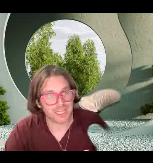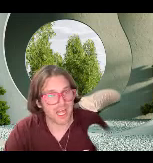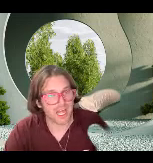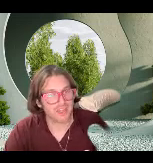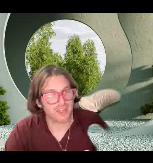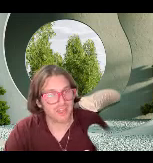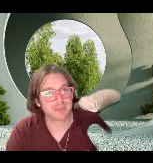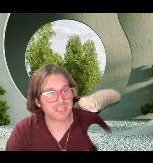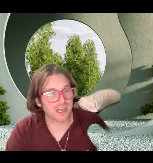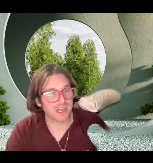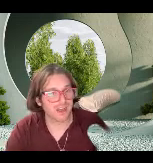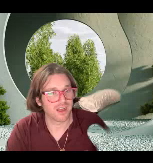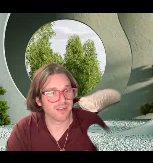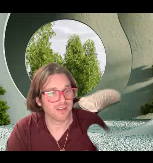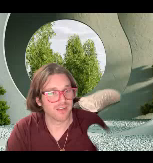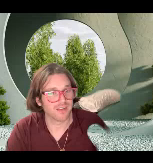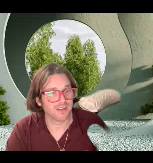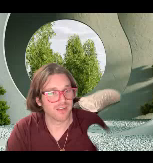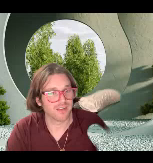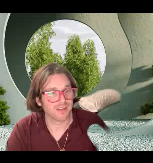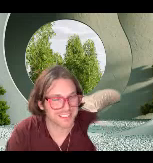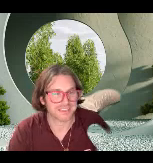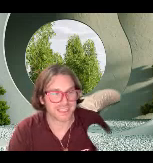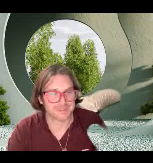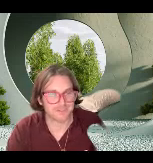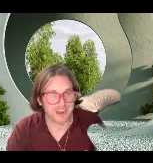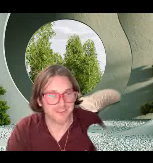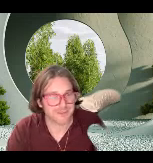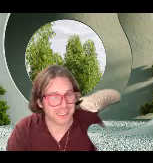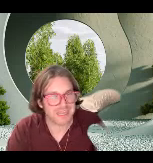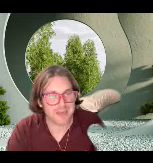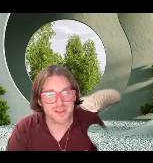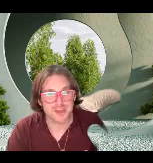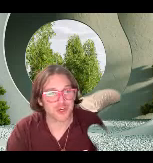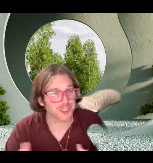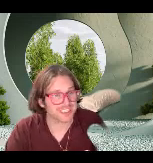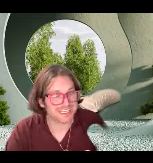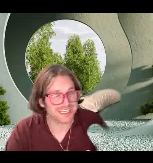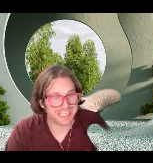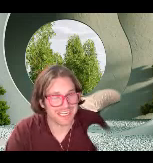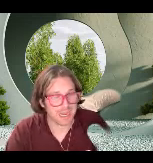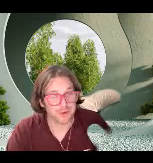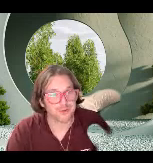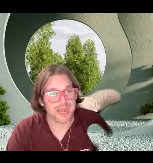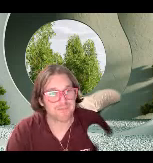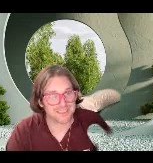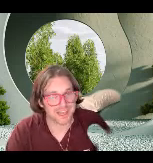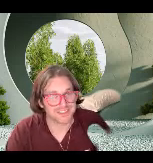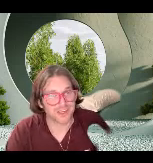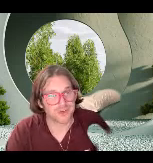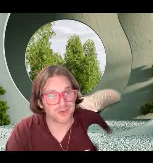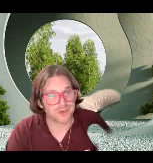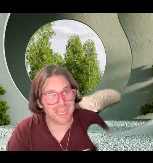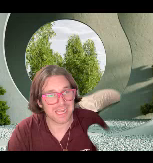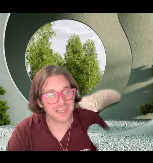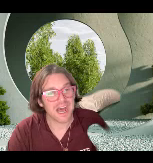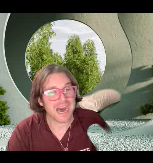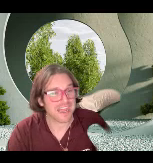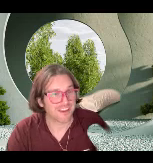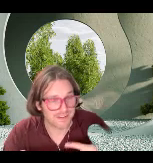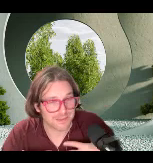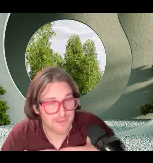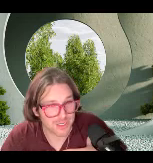I love the concept of ungrading. I know it's not accessible for everybody. I'm currently in a program that does